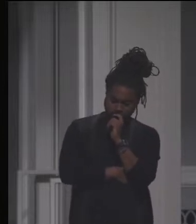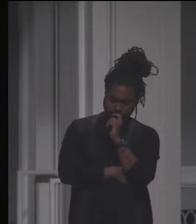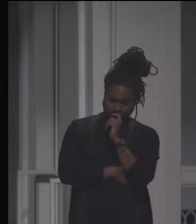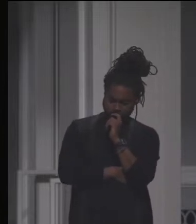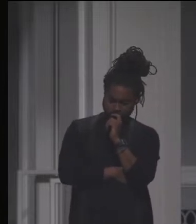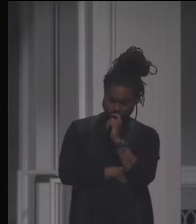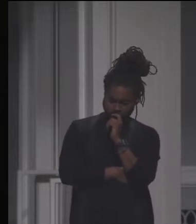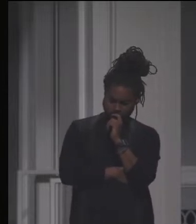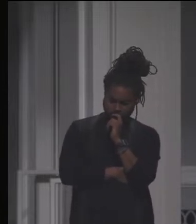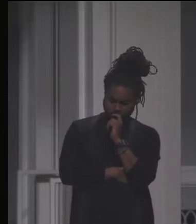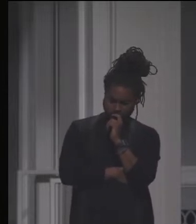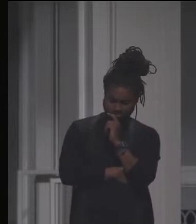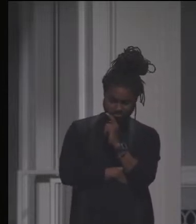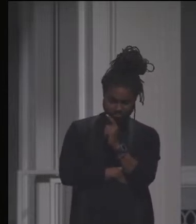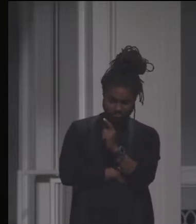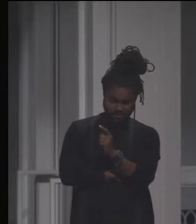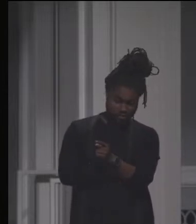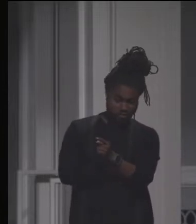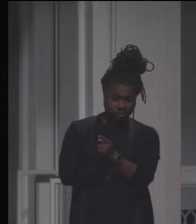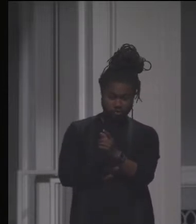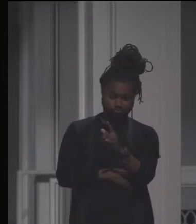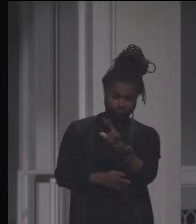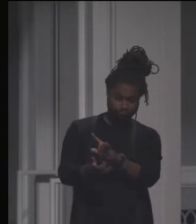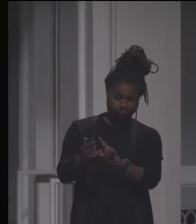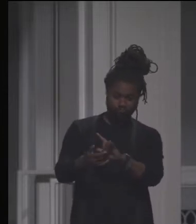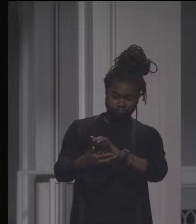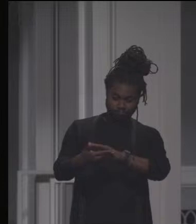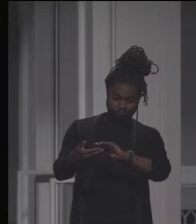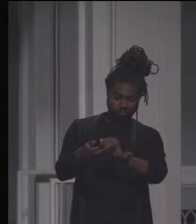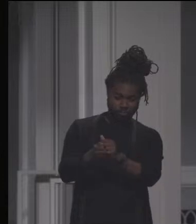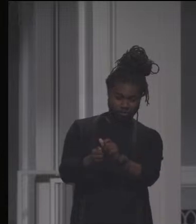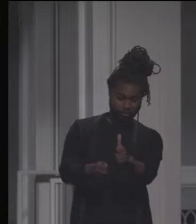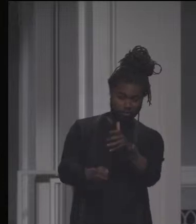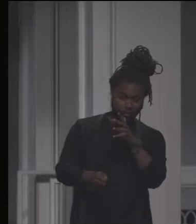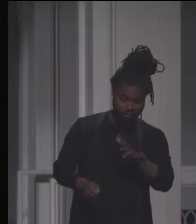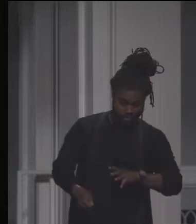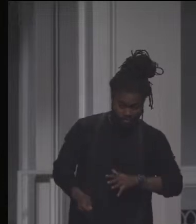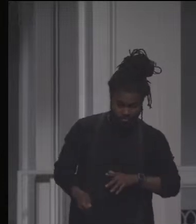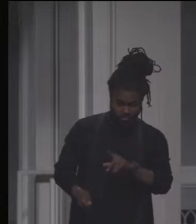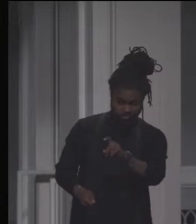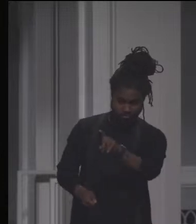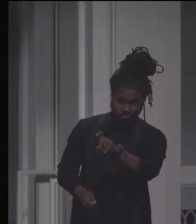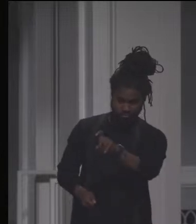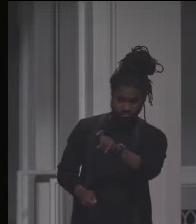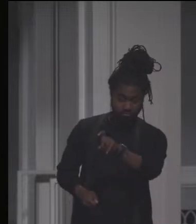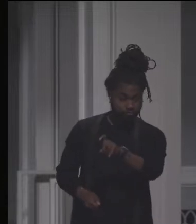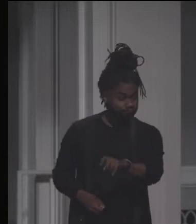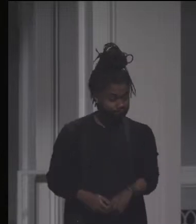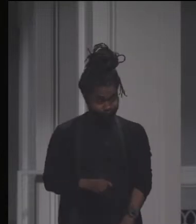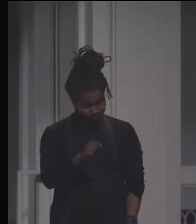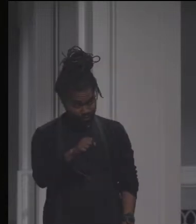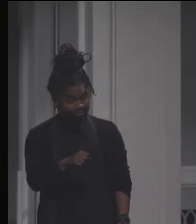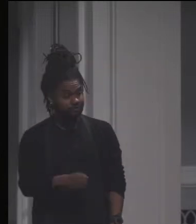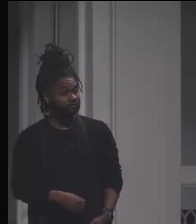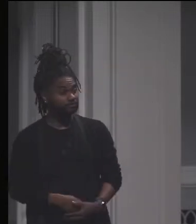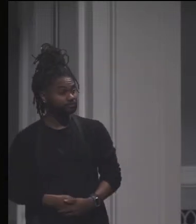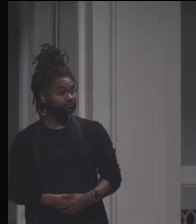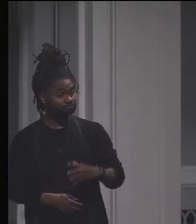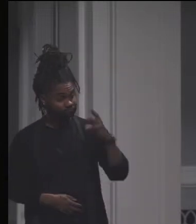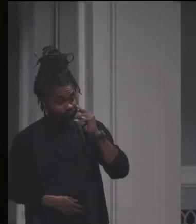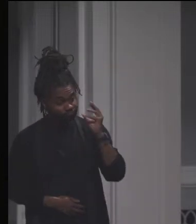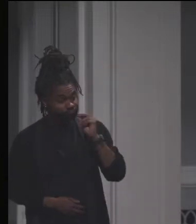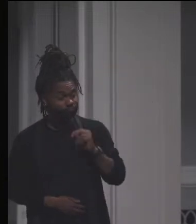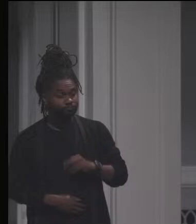"Have you had playful mating with another woman?" "I have."